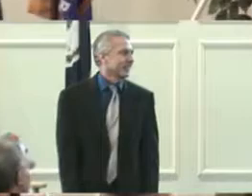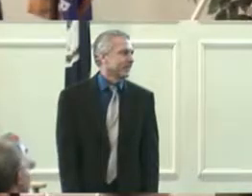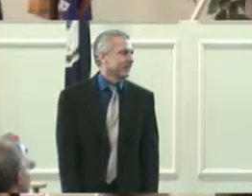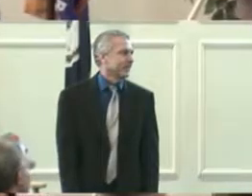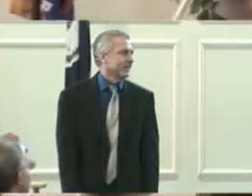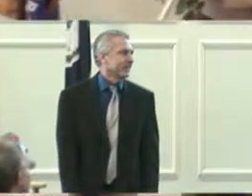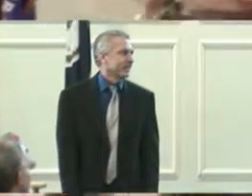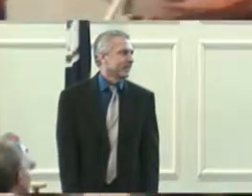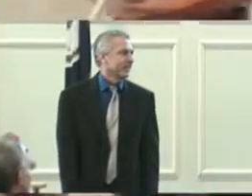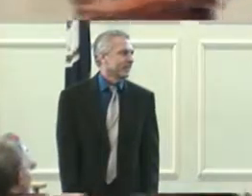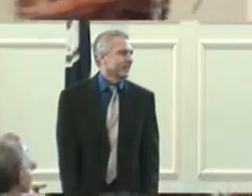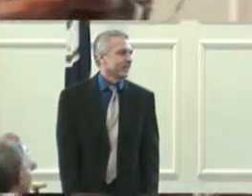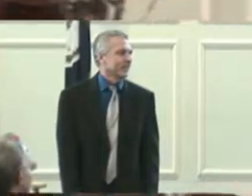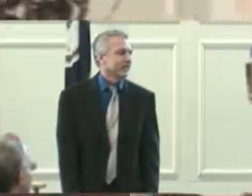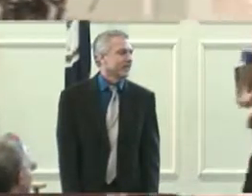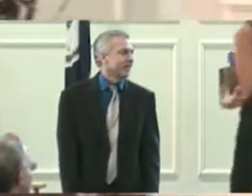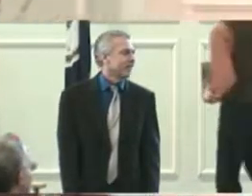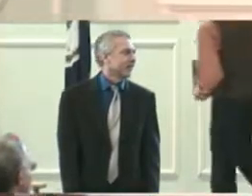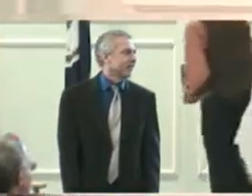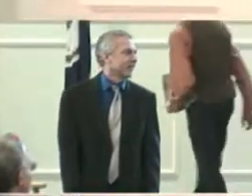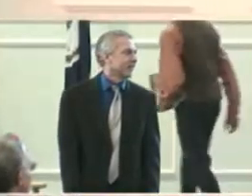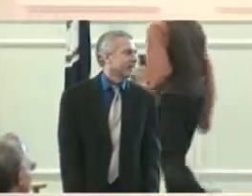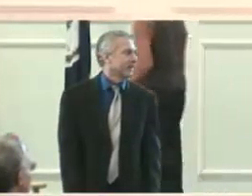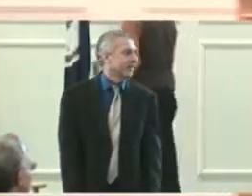Jackie LaMarca. Is she here?